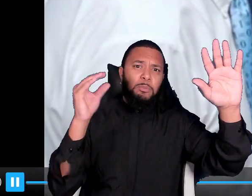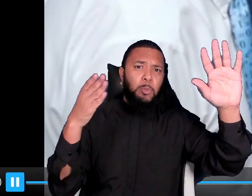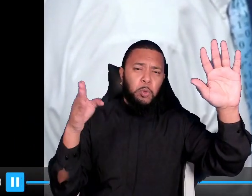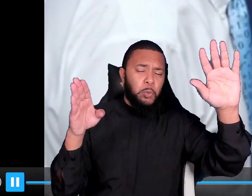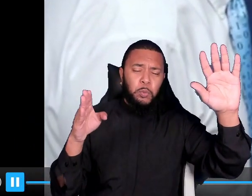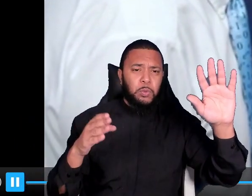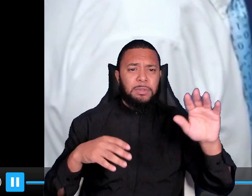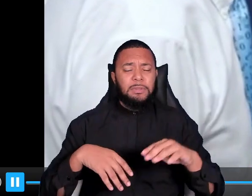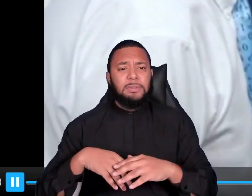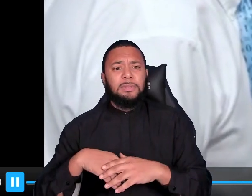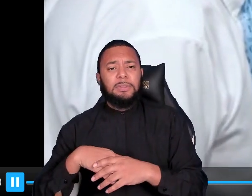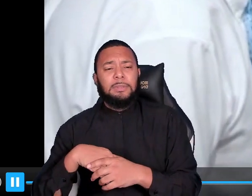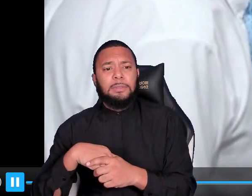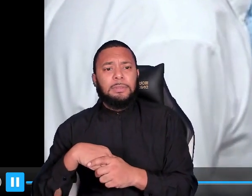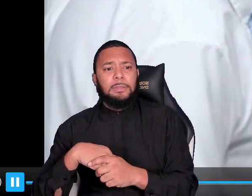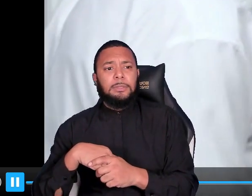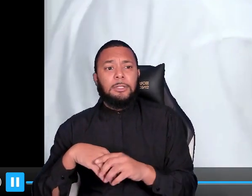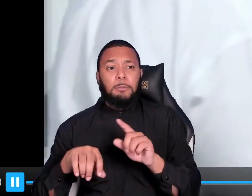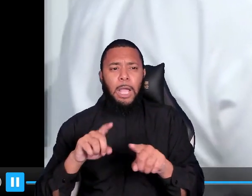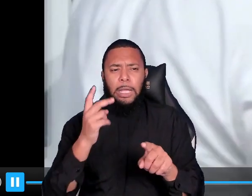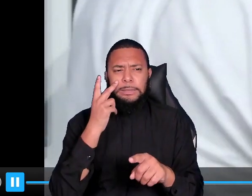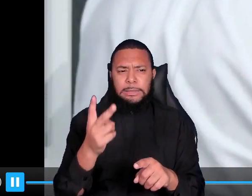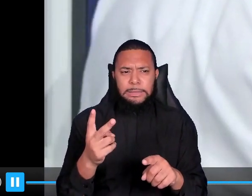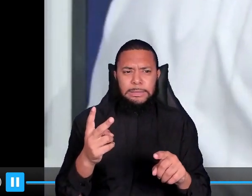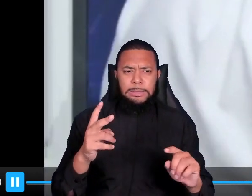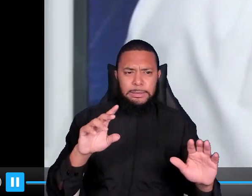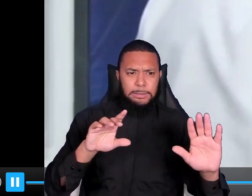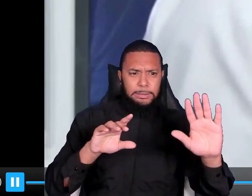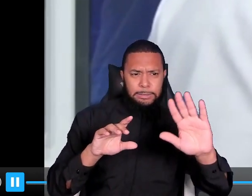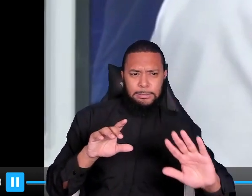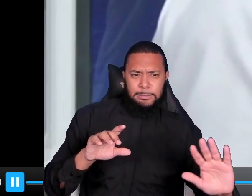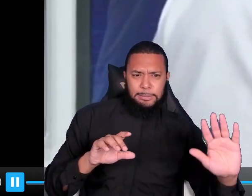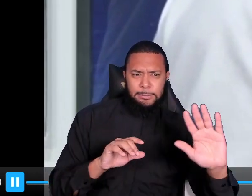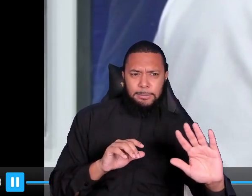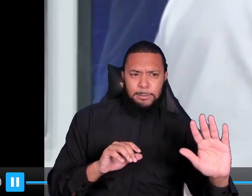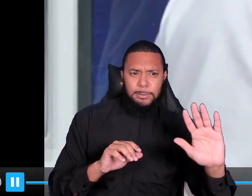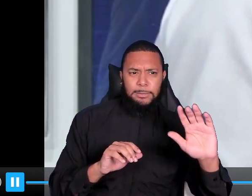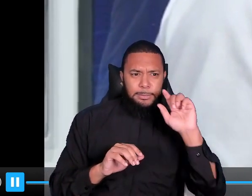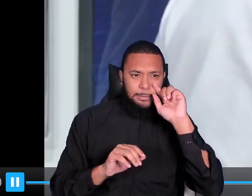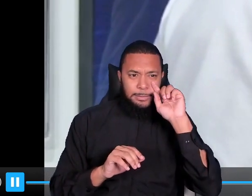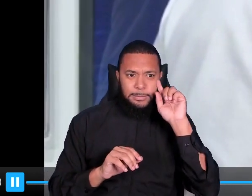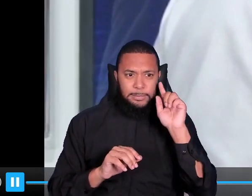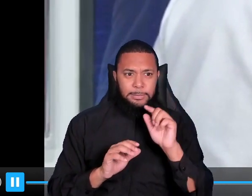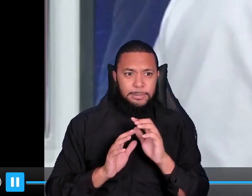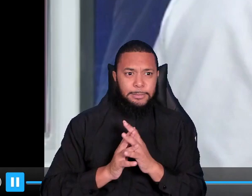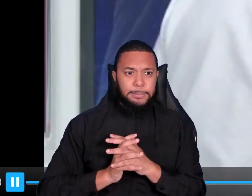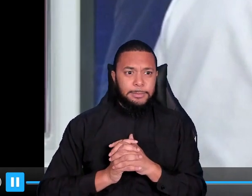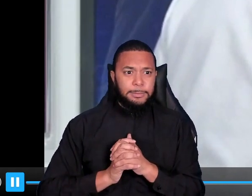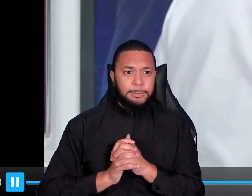shaded blue. But I think you can see that